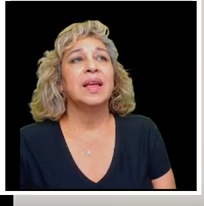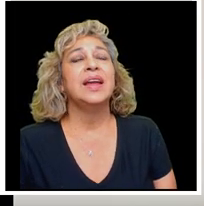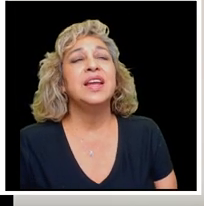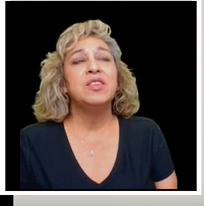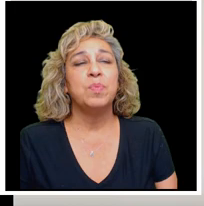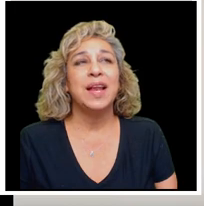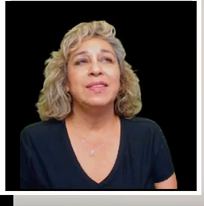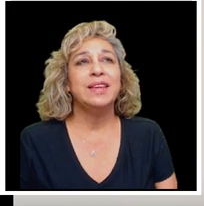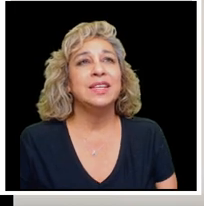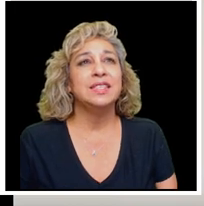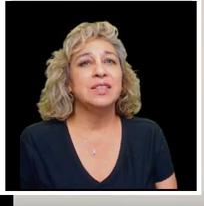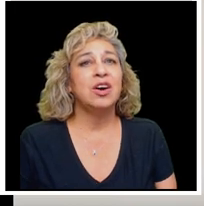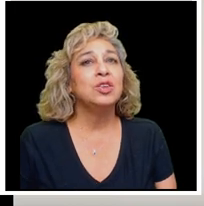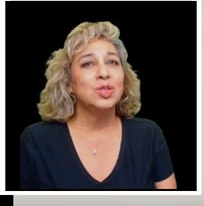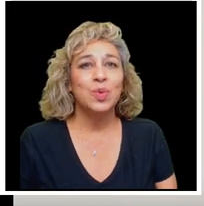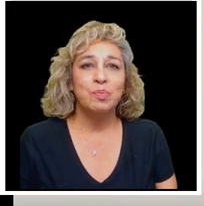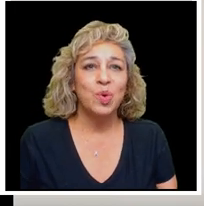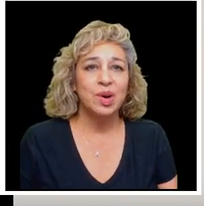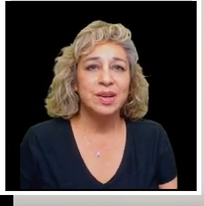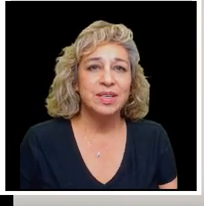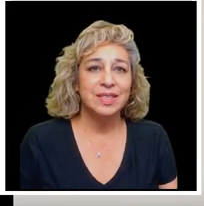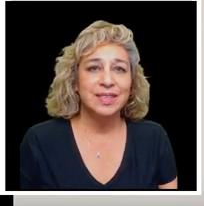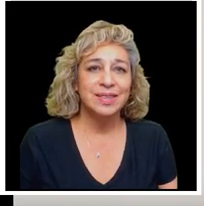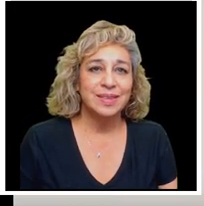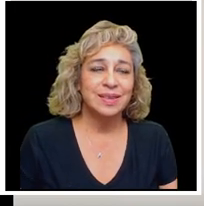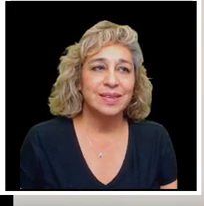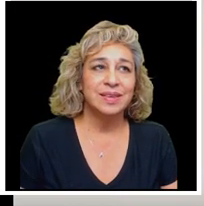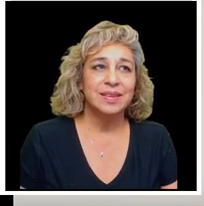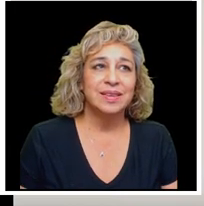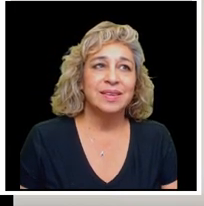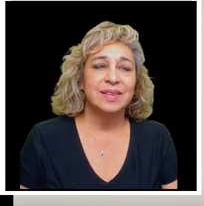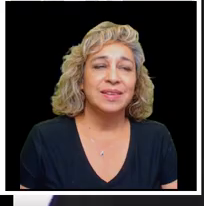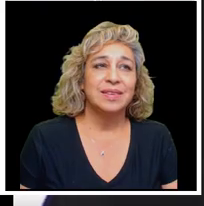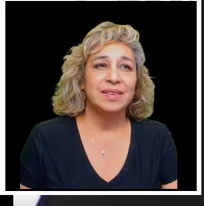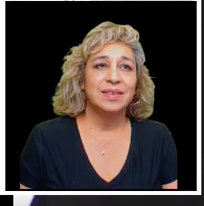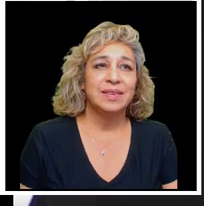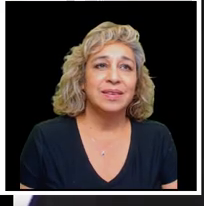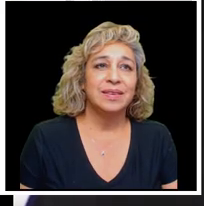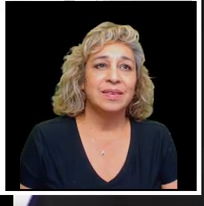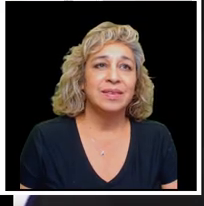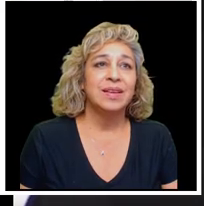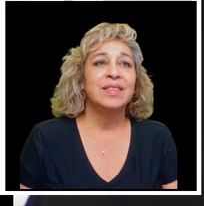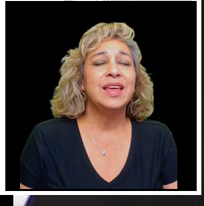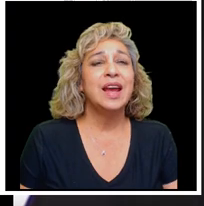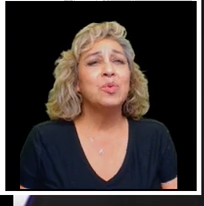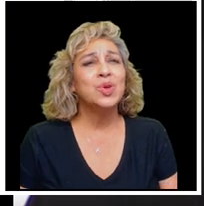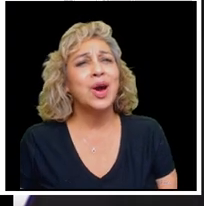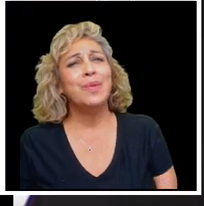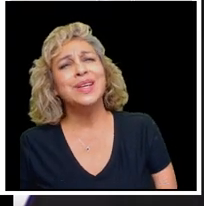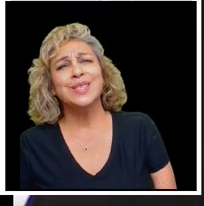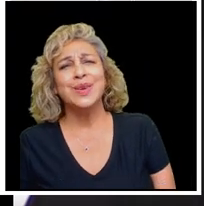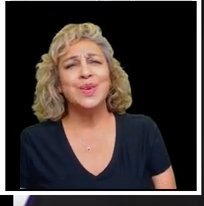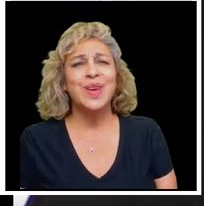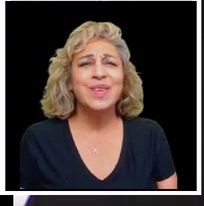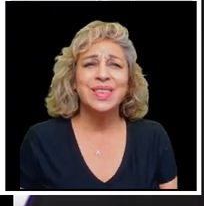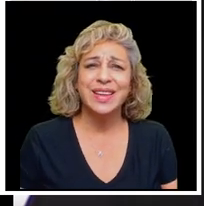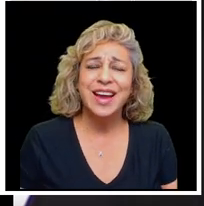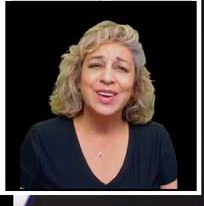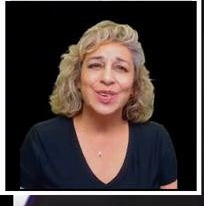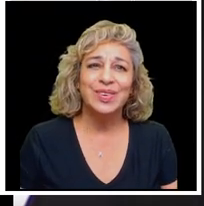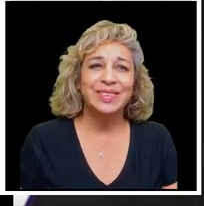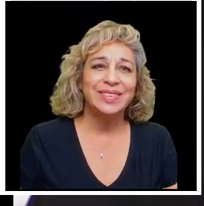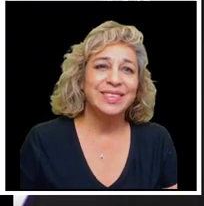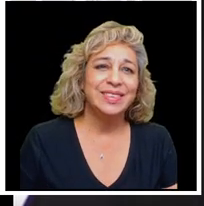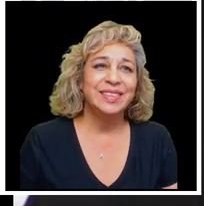another plan that is also important that I will comment to you here